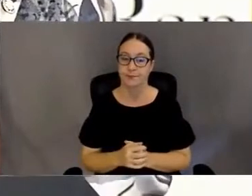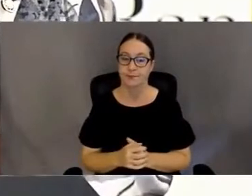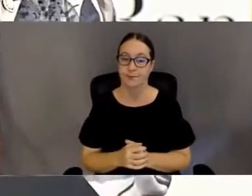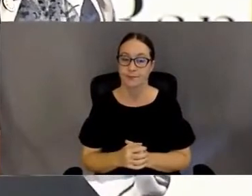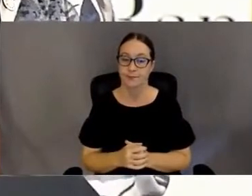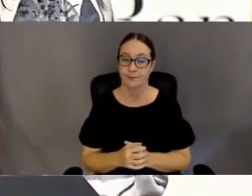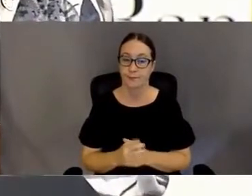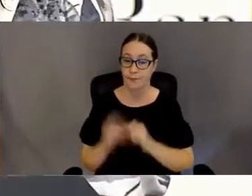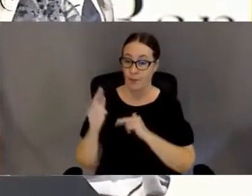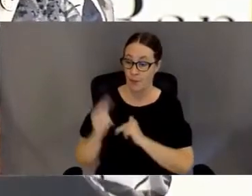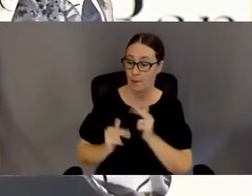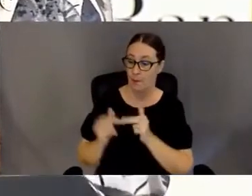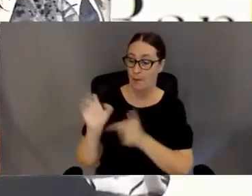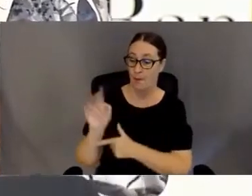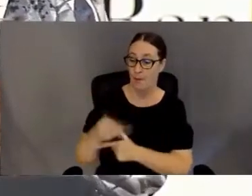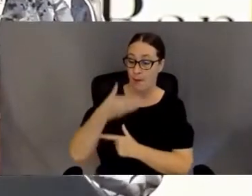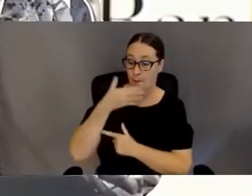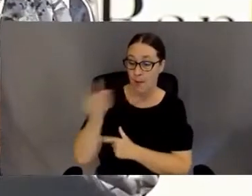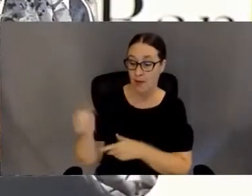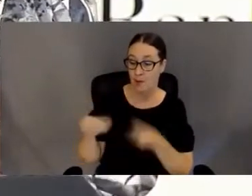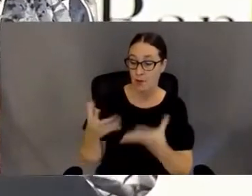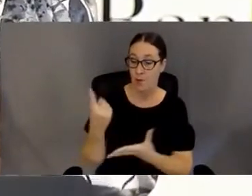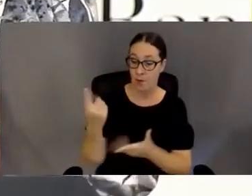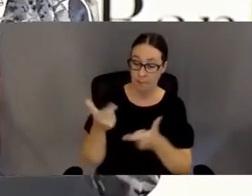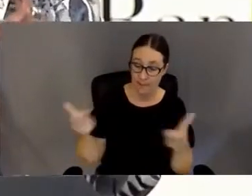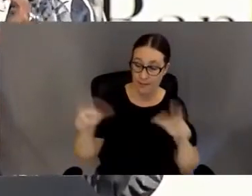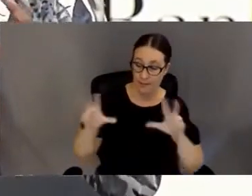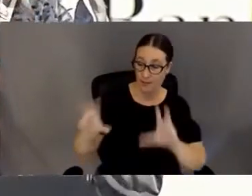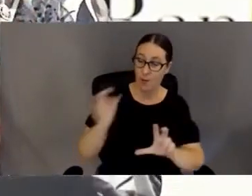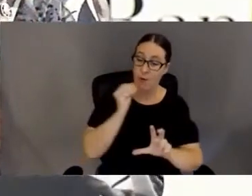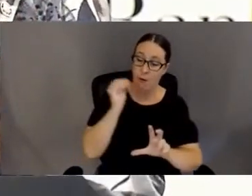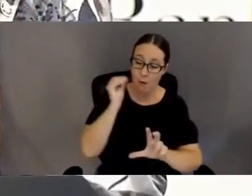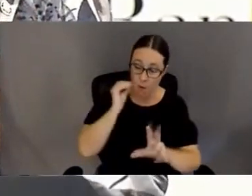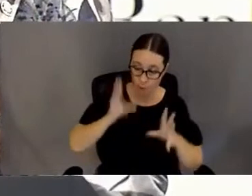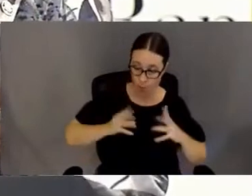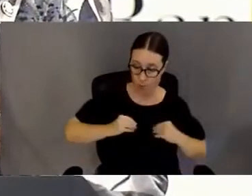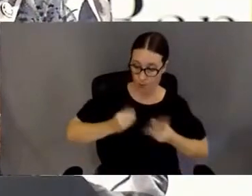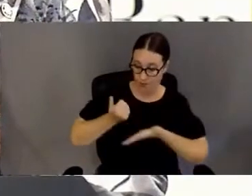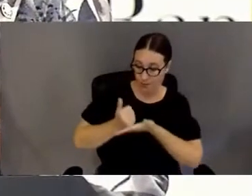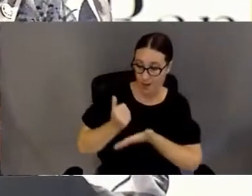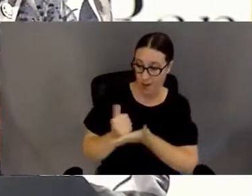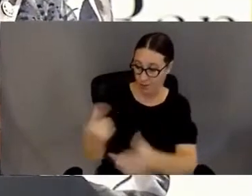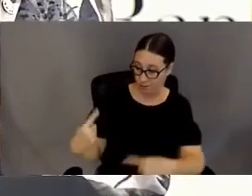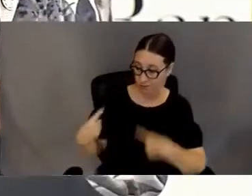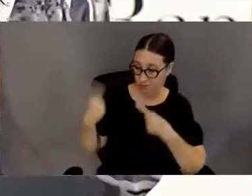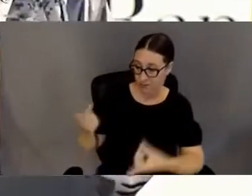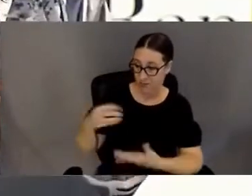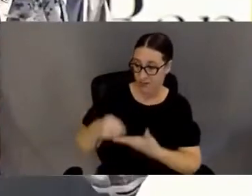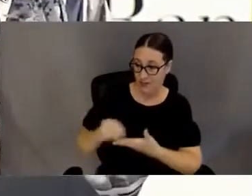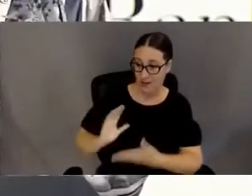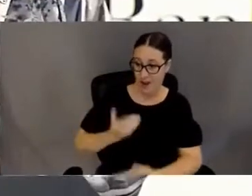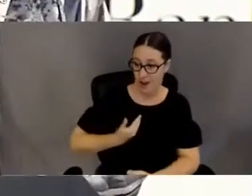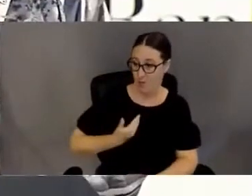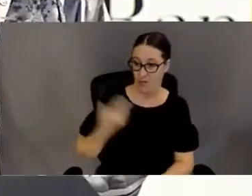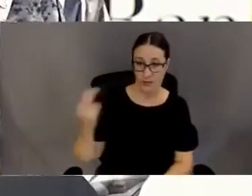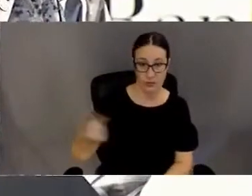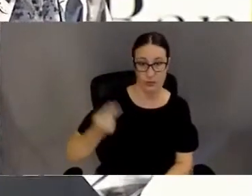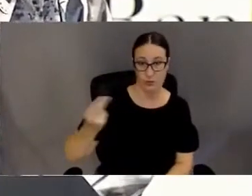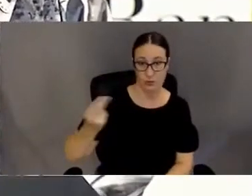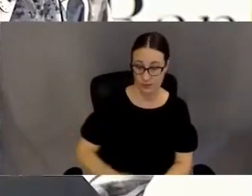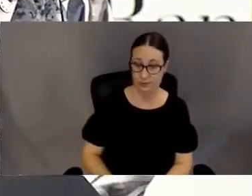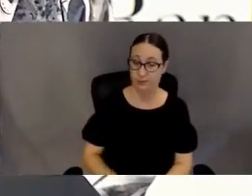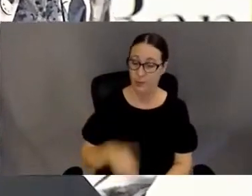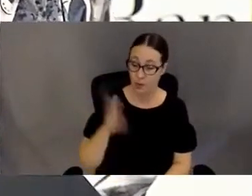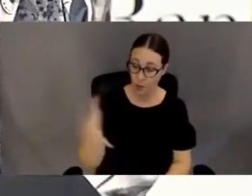Build Back Better provides one of the largest investments in home ownership assistance in the history of this nation. It will provide hundreds